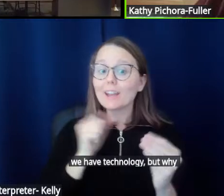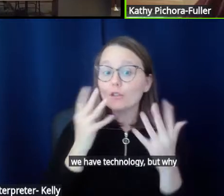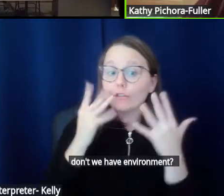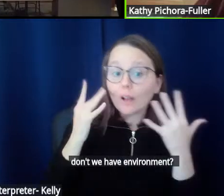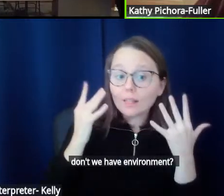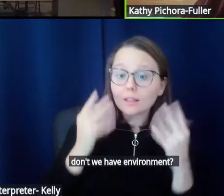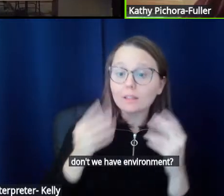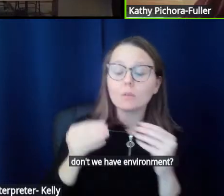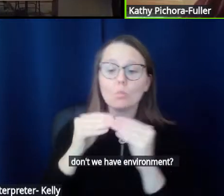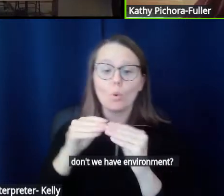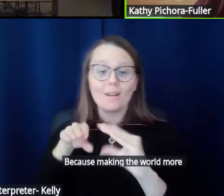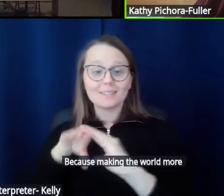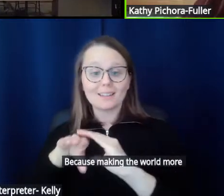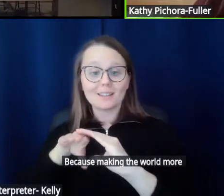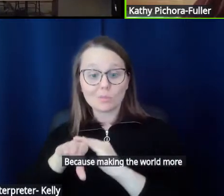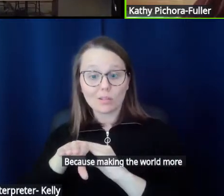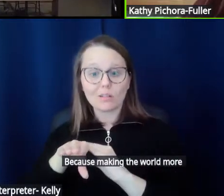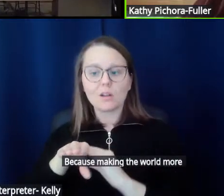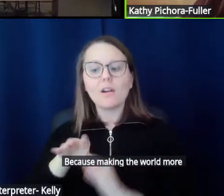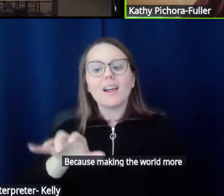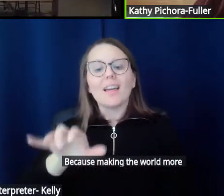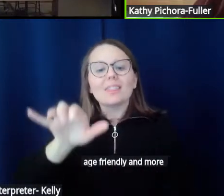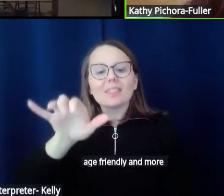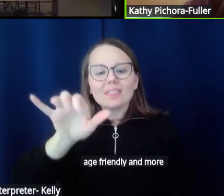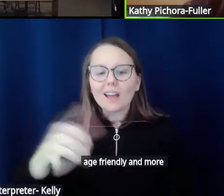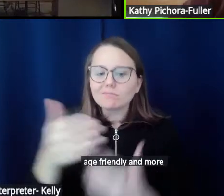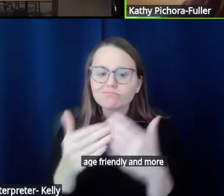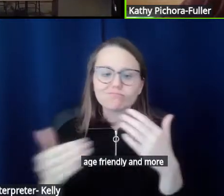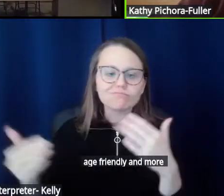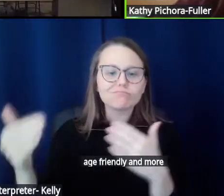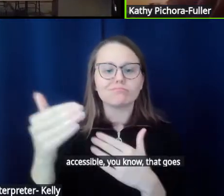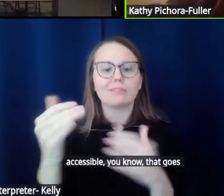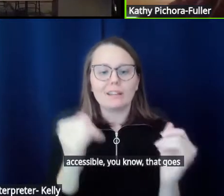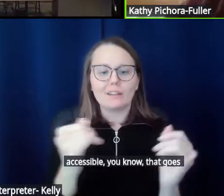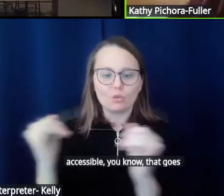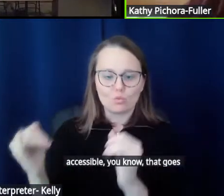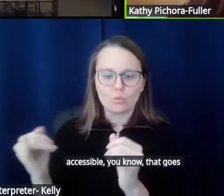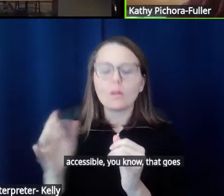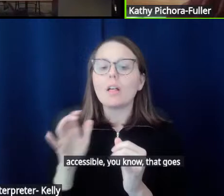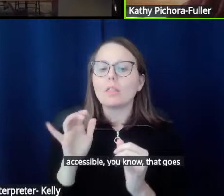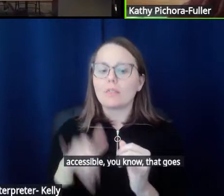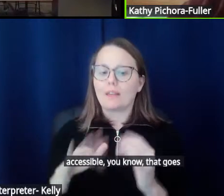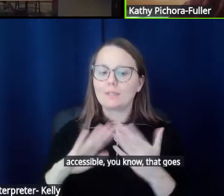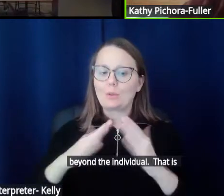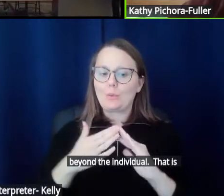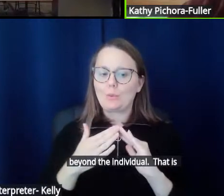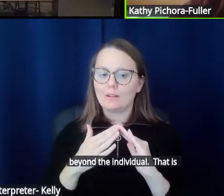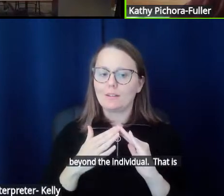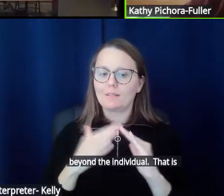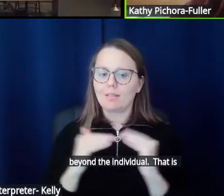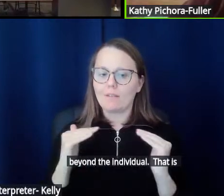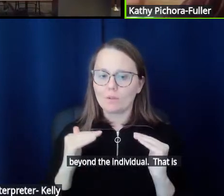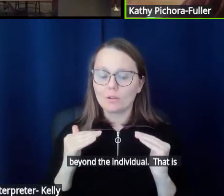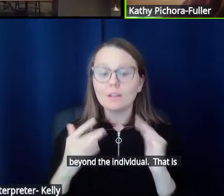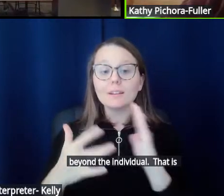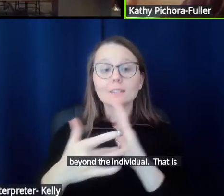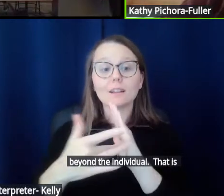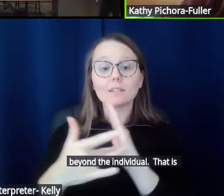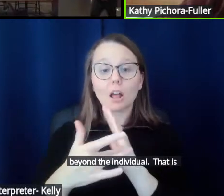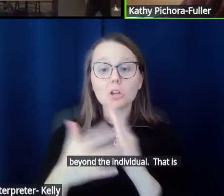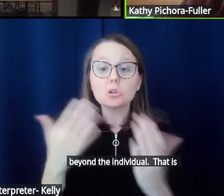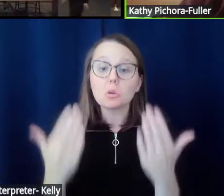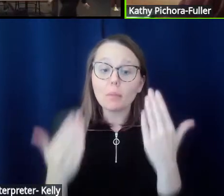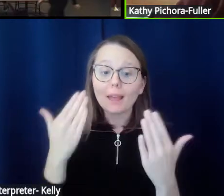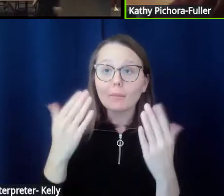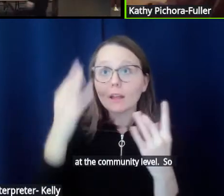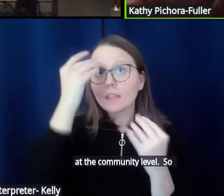accessible, that goes beyond the individual. That is at the community level. So technology, maybe we think of more